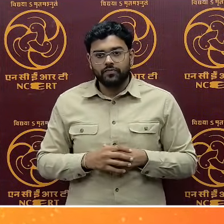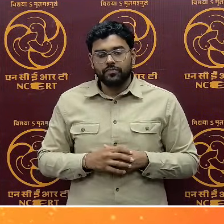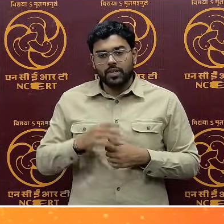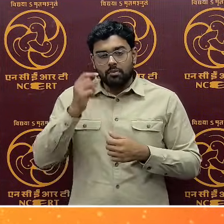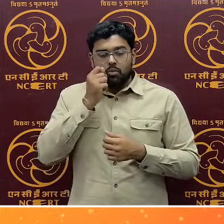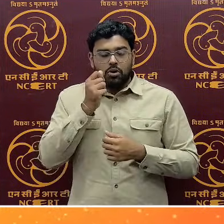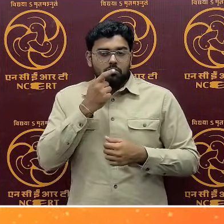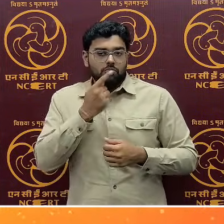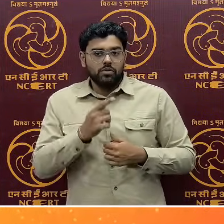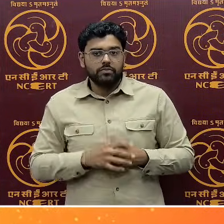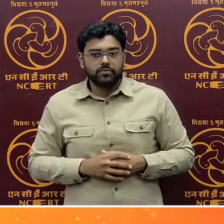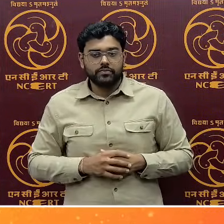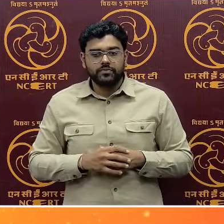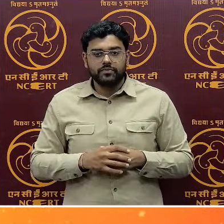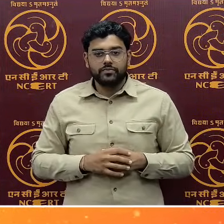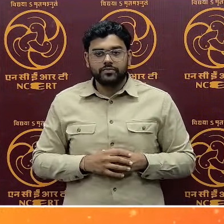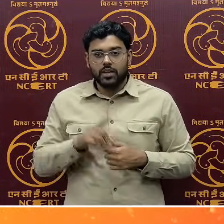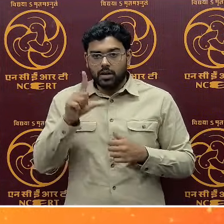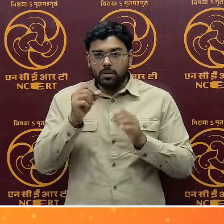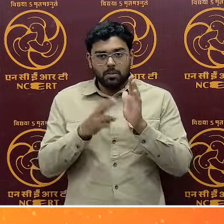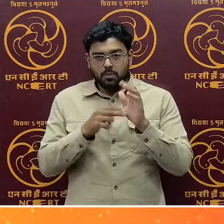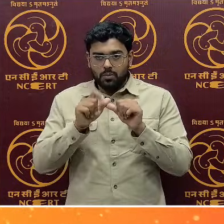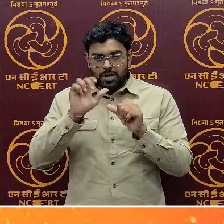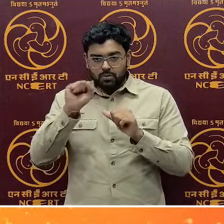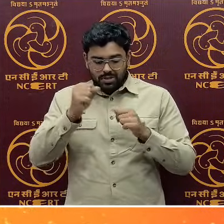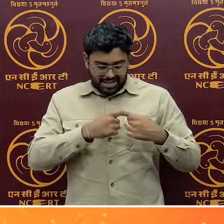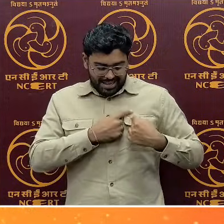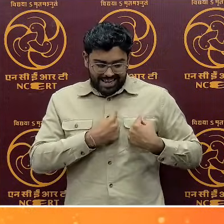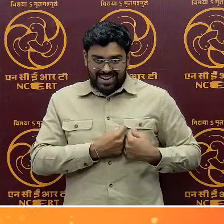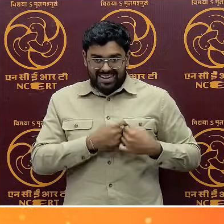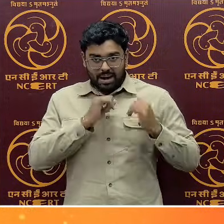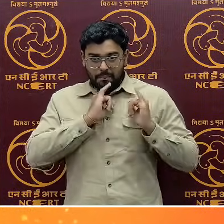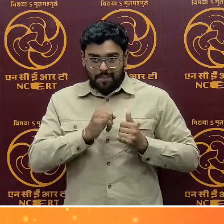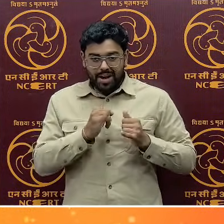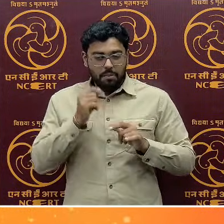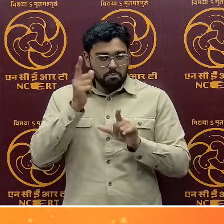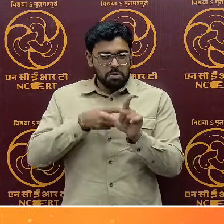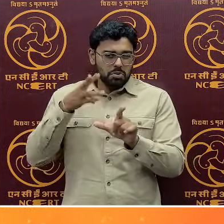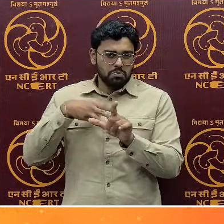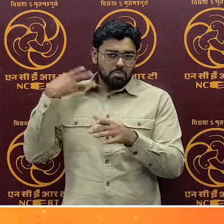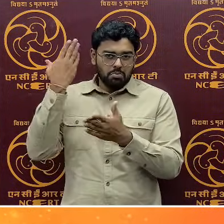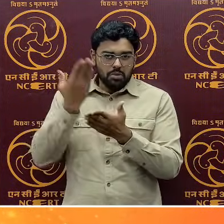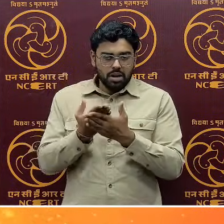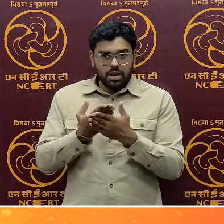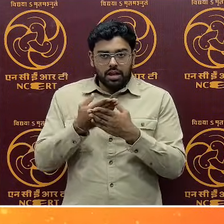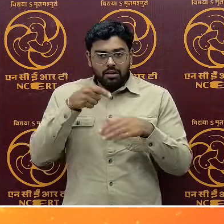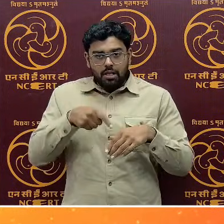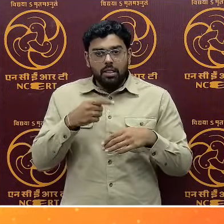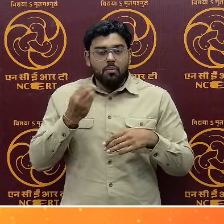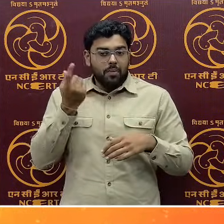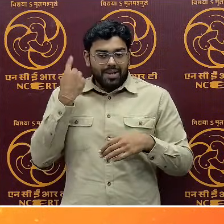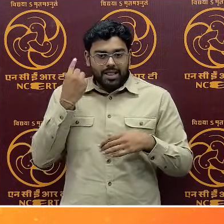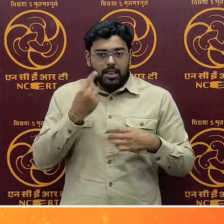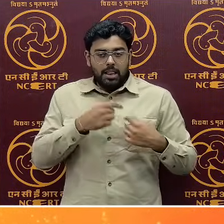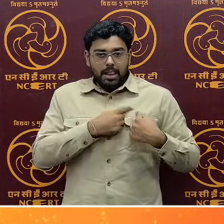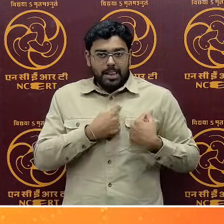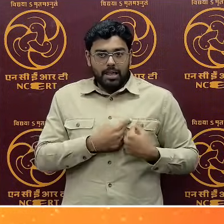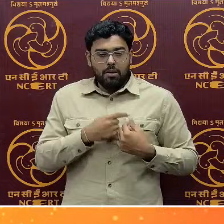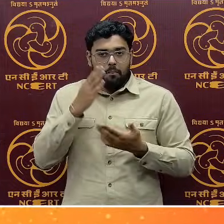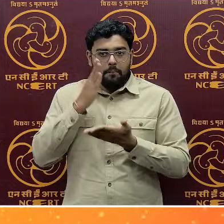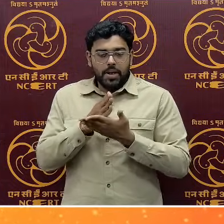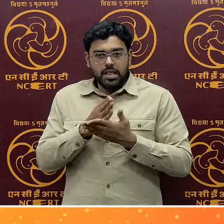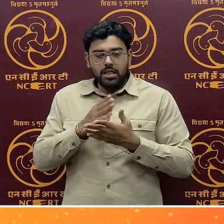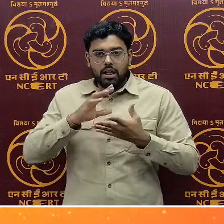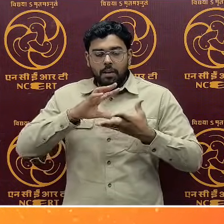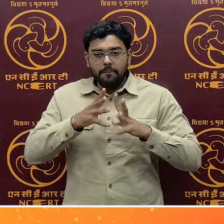answered because Nolan was suffering from a bad heart for many years and he had a stroke. A stroke is a